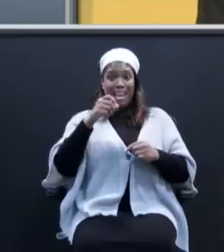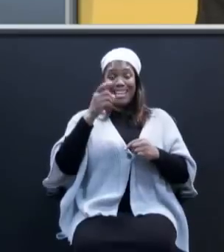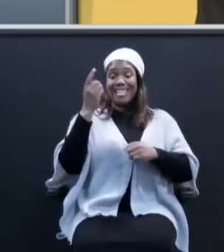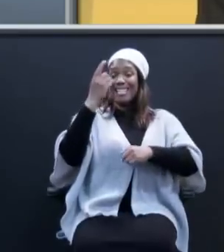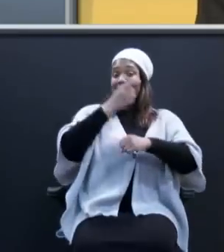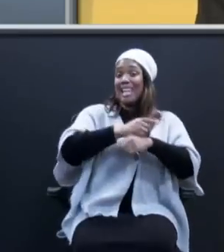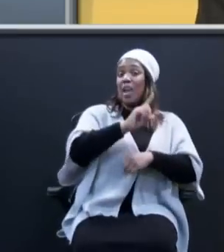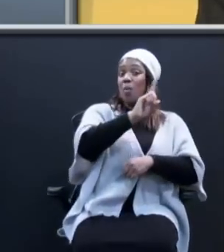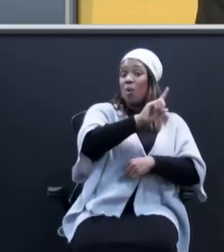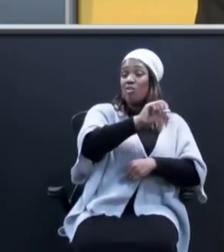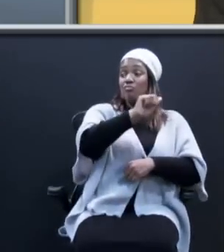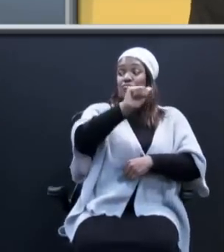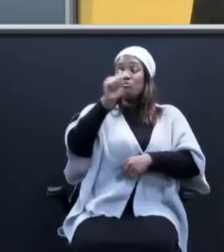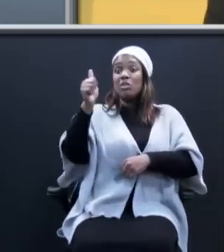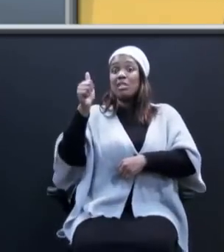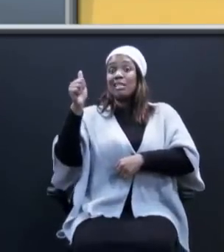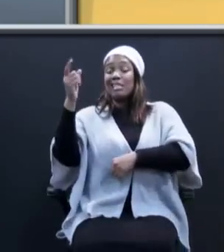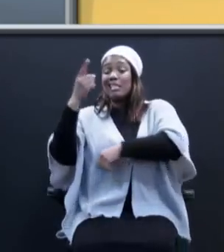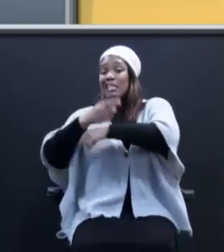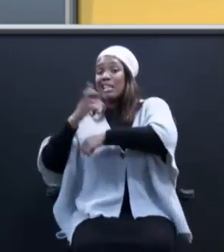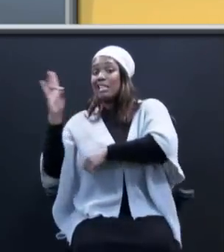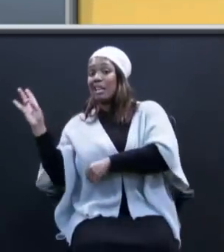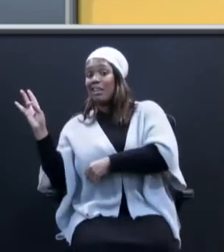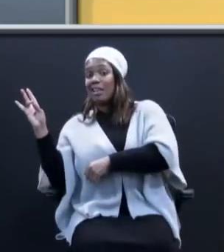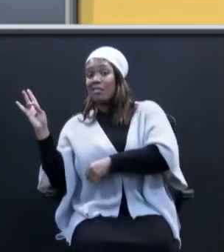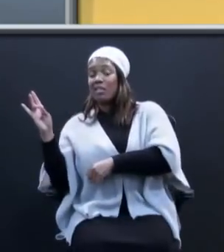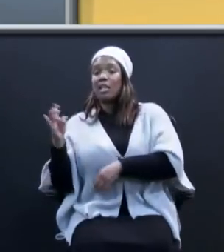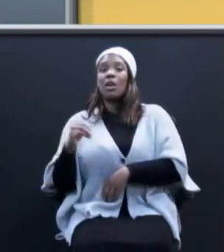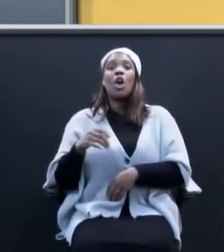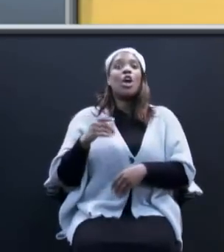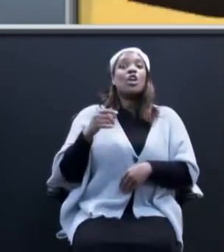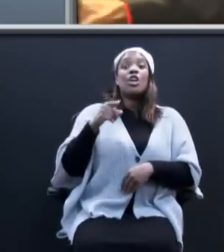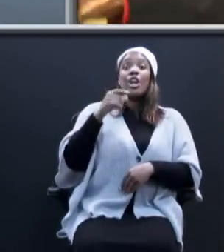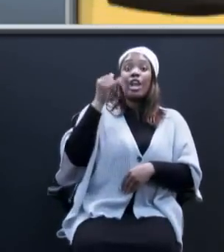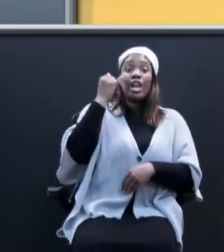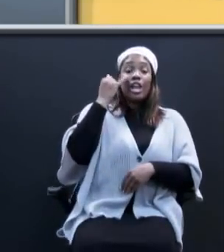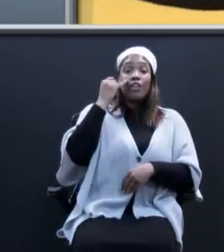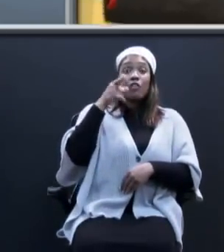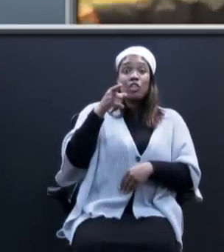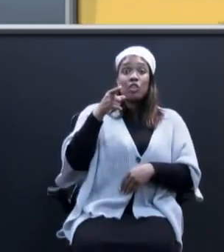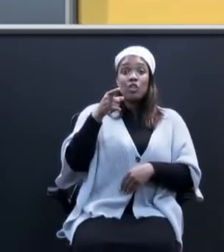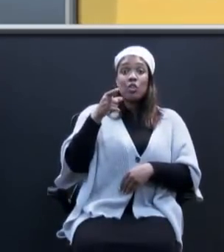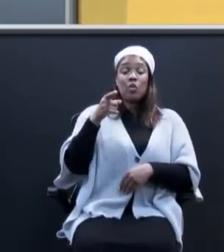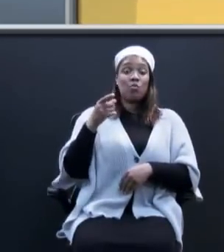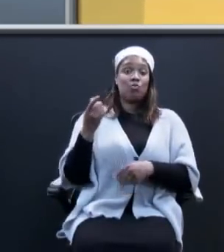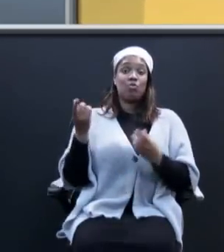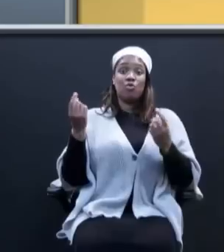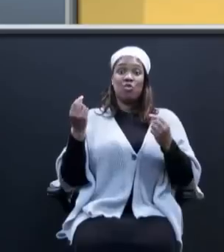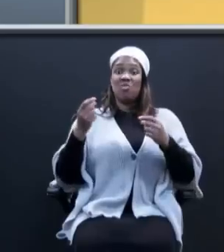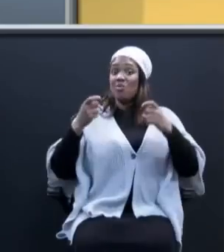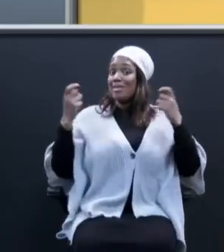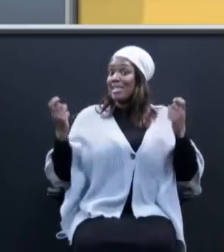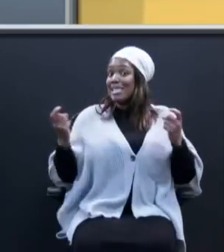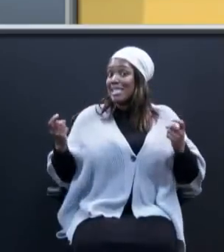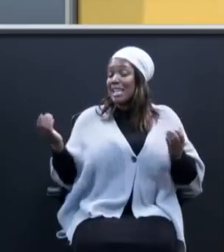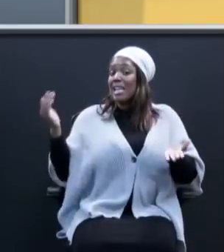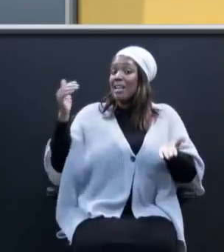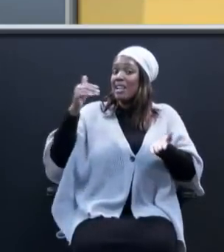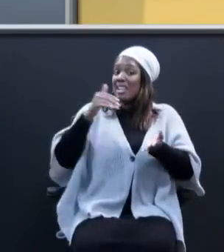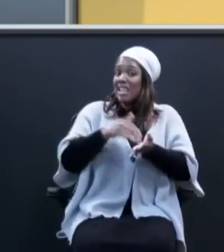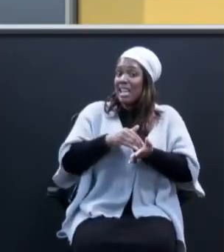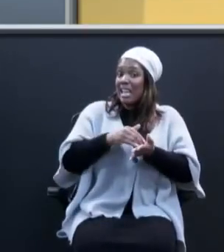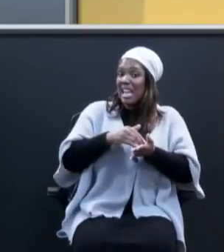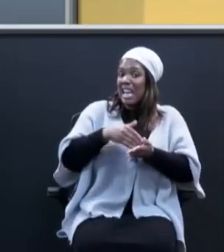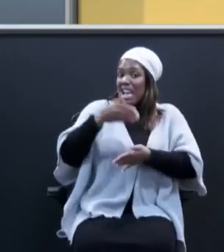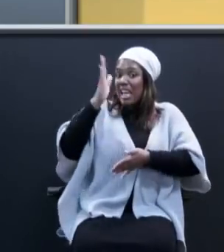means sin-free. So he said, if you return to your sin, God gonna cut you off. Mm-hmm. Y'all understand what